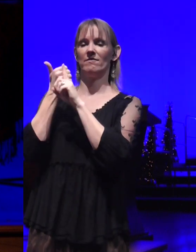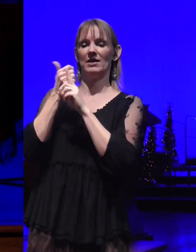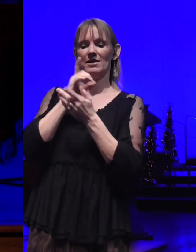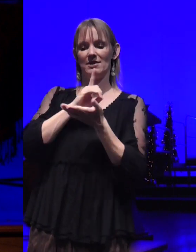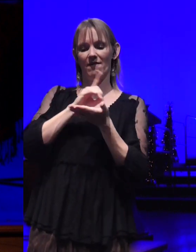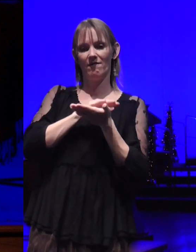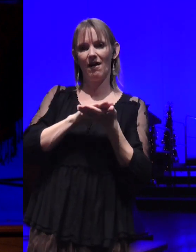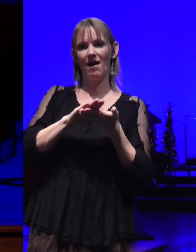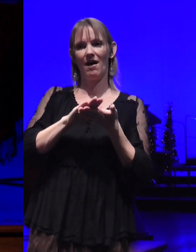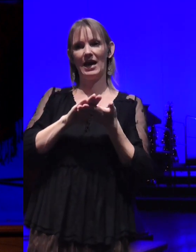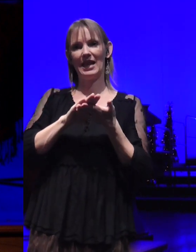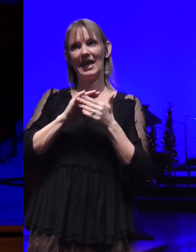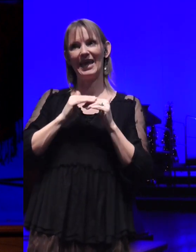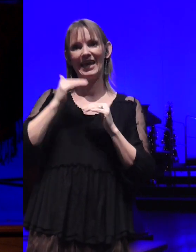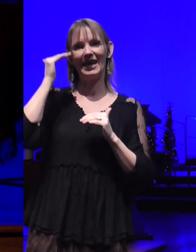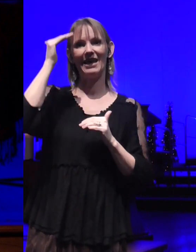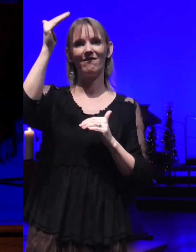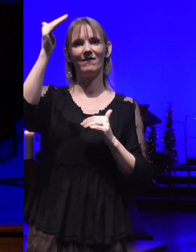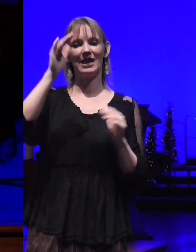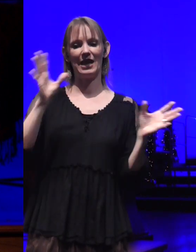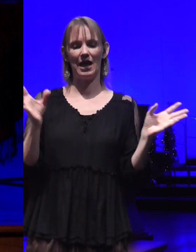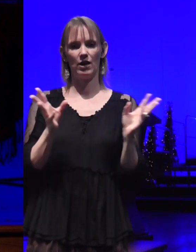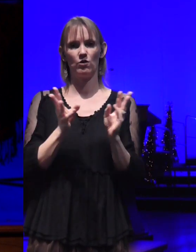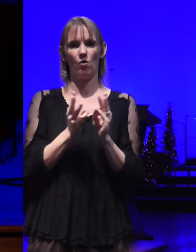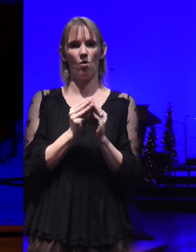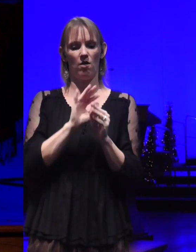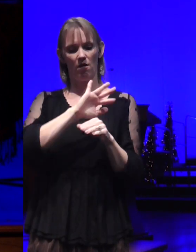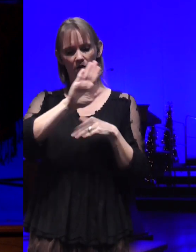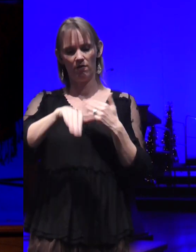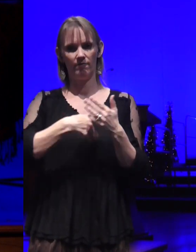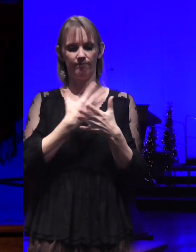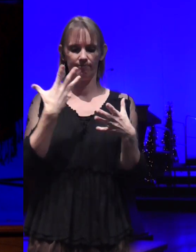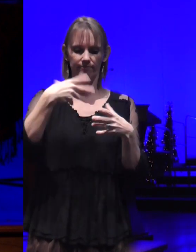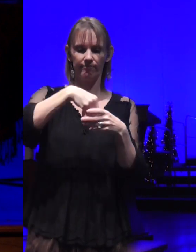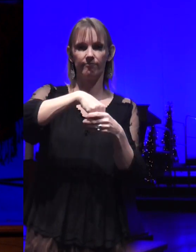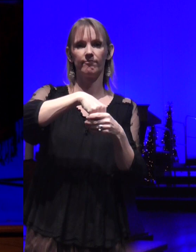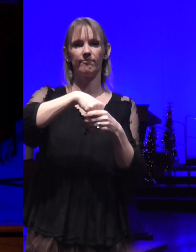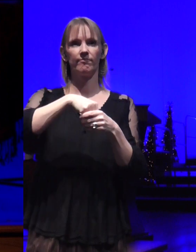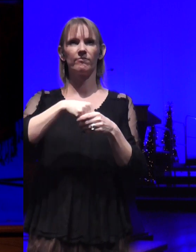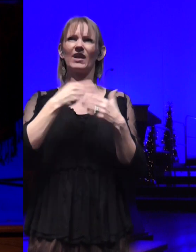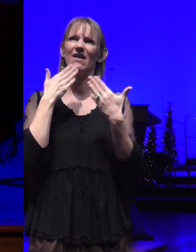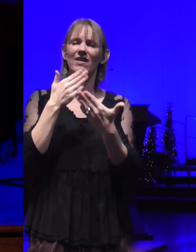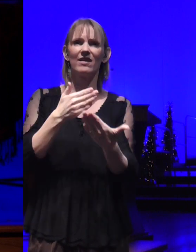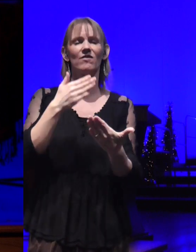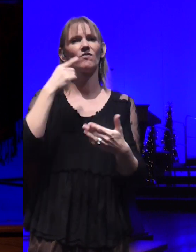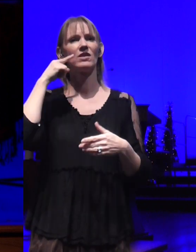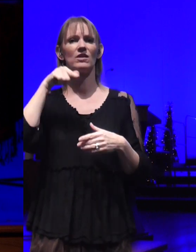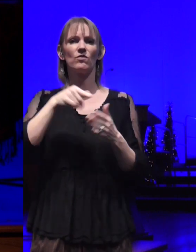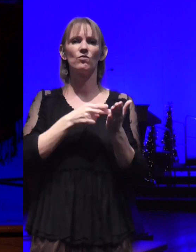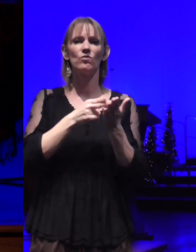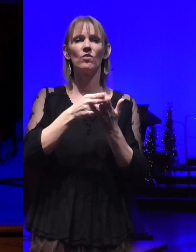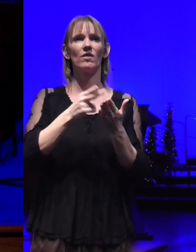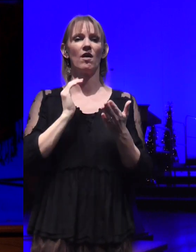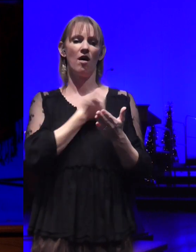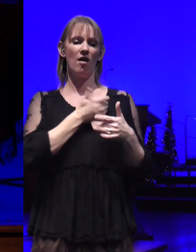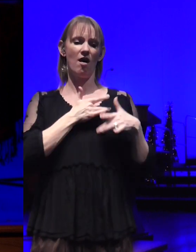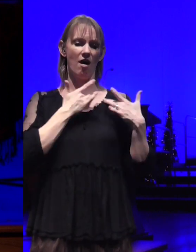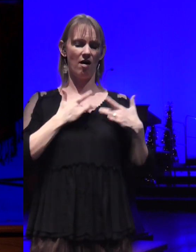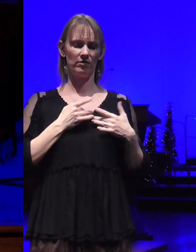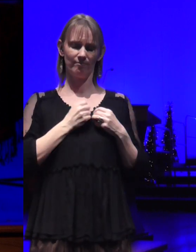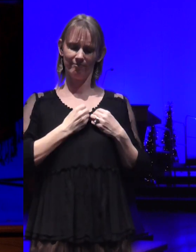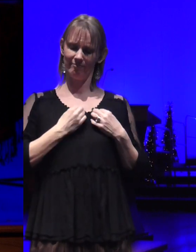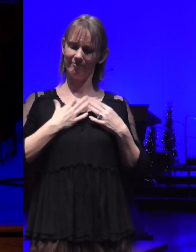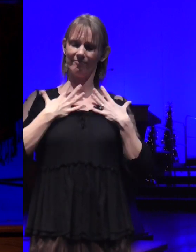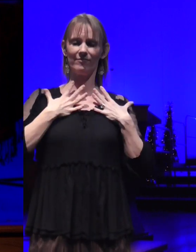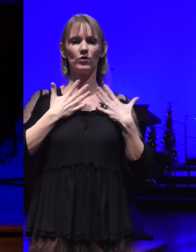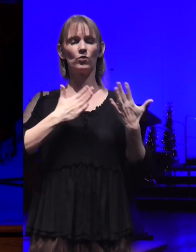infinite and total. We give thanks for this truth. We let our hearts well up in great, great joy and